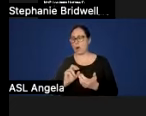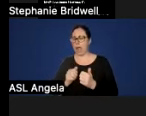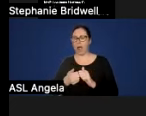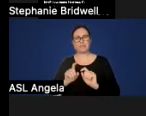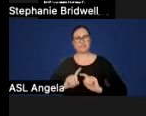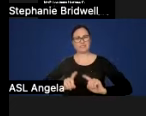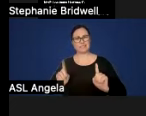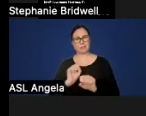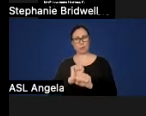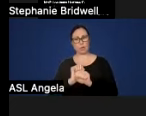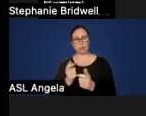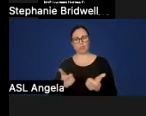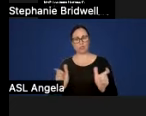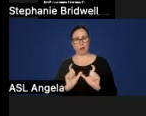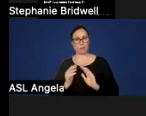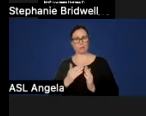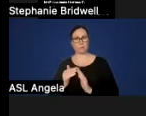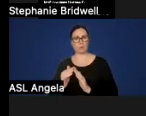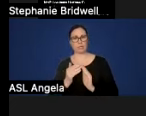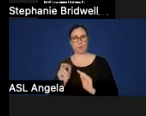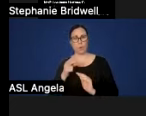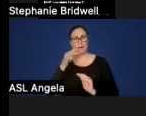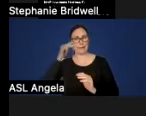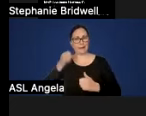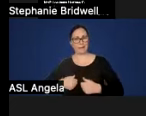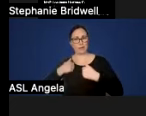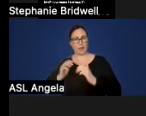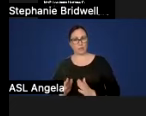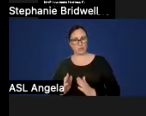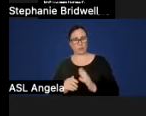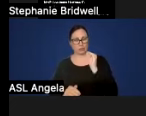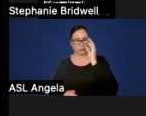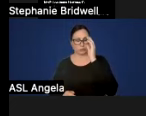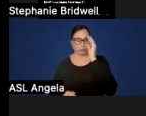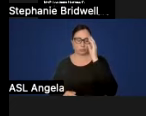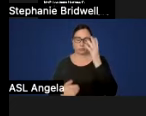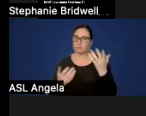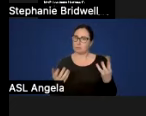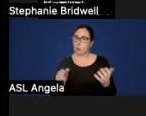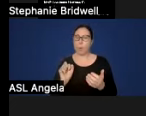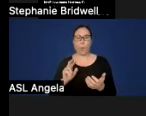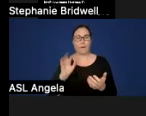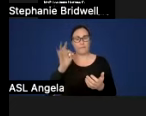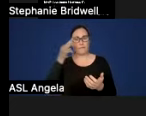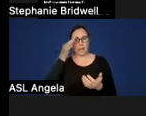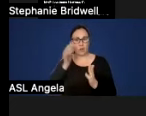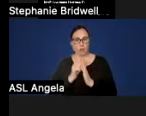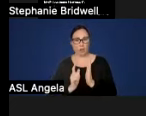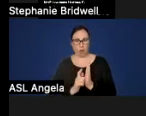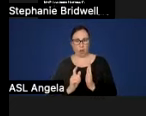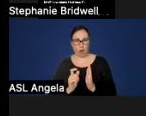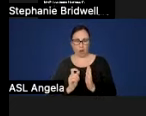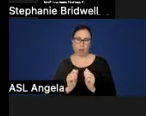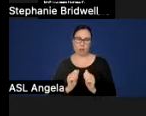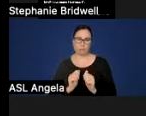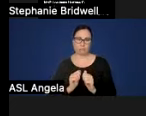communities, or who are working with Native survivors, or who are working with, federal law enforcement agencies, like how do all these